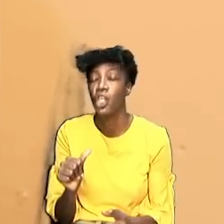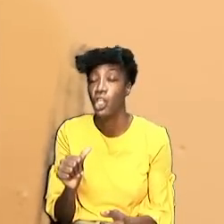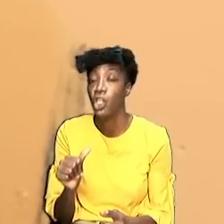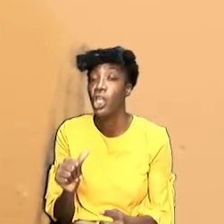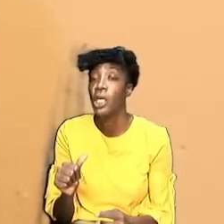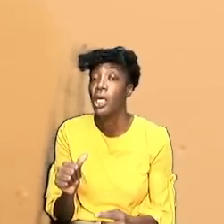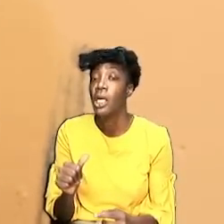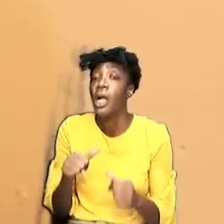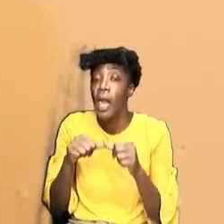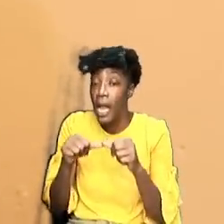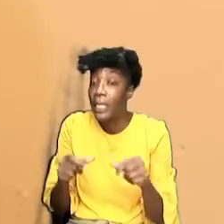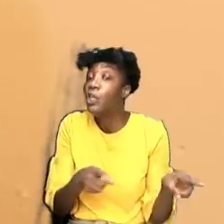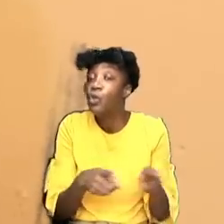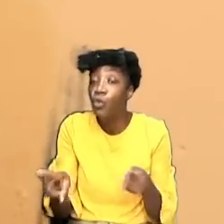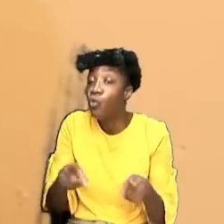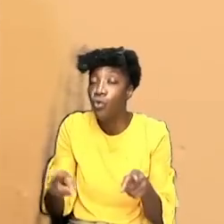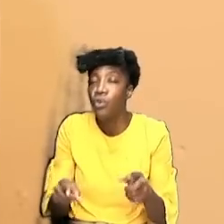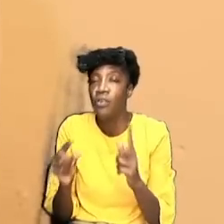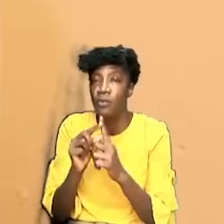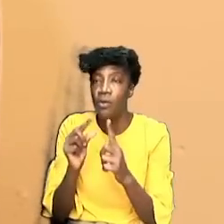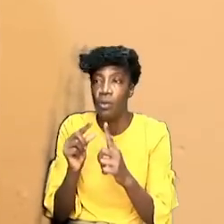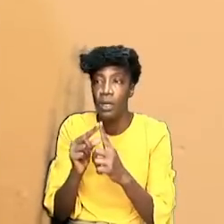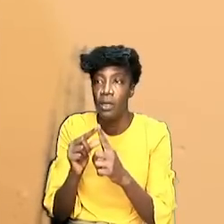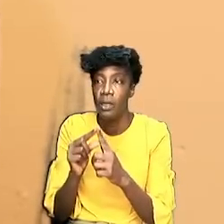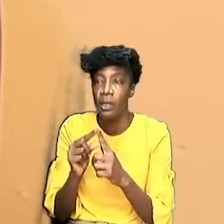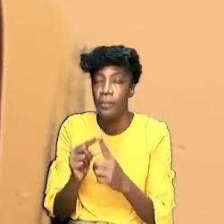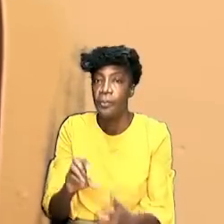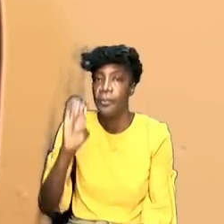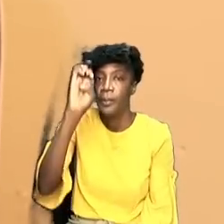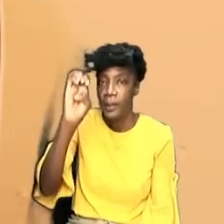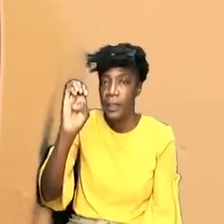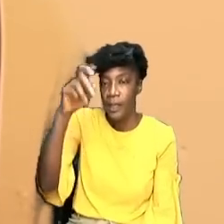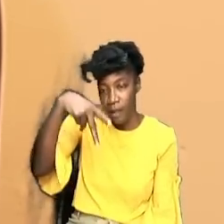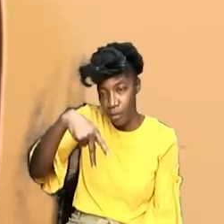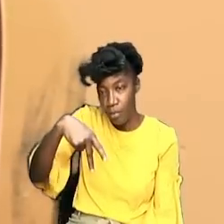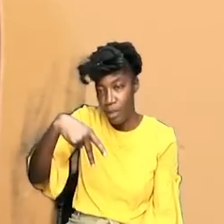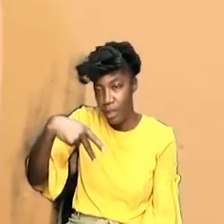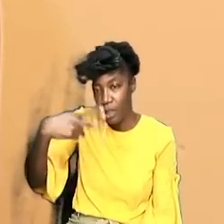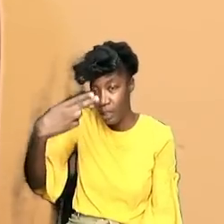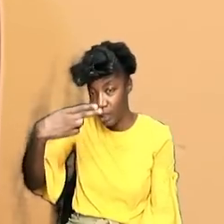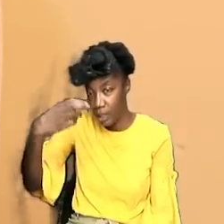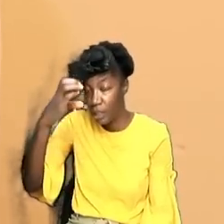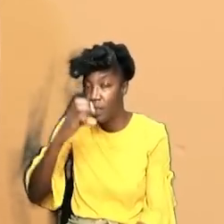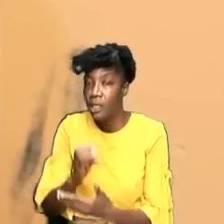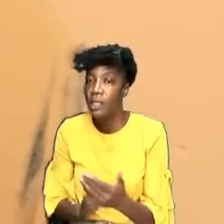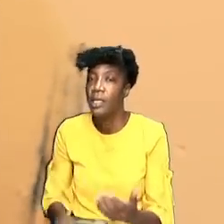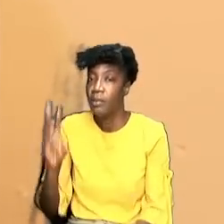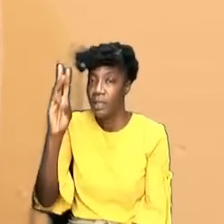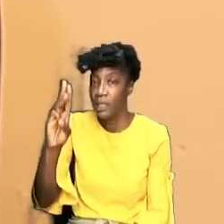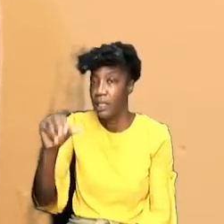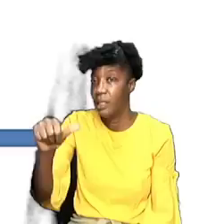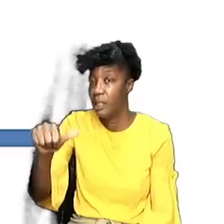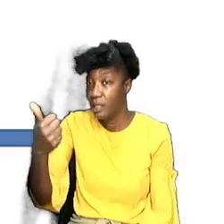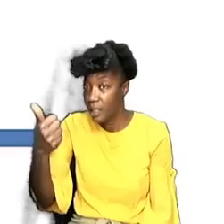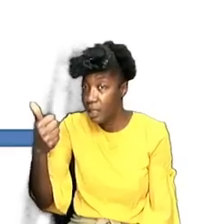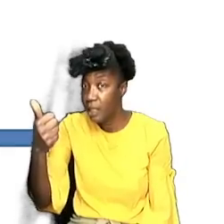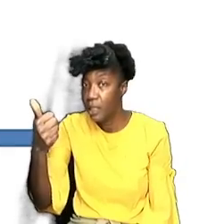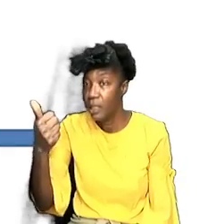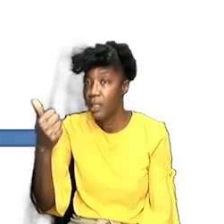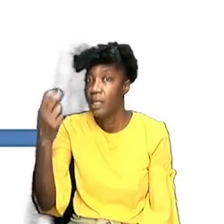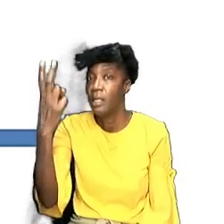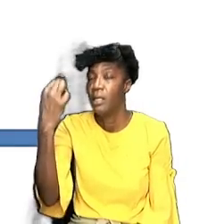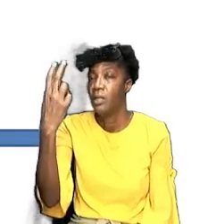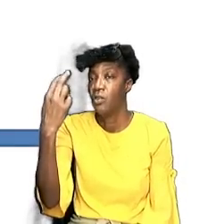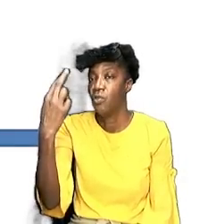you. And we're going to jump to the scripture of Ephesians chapter 6, reading from verse 10 to 12. And we'll put that up on the slides as we